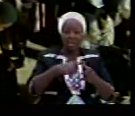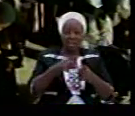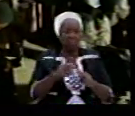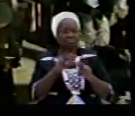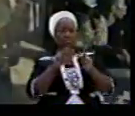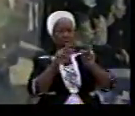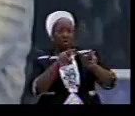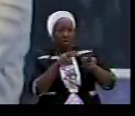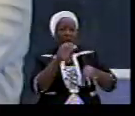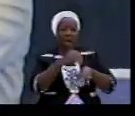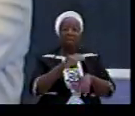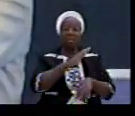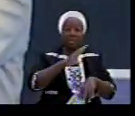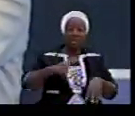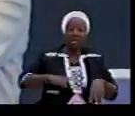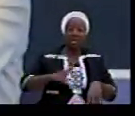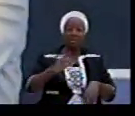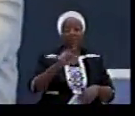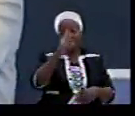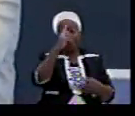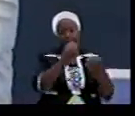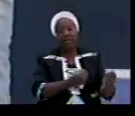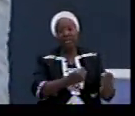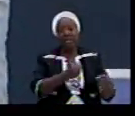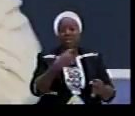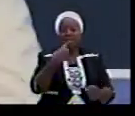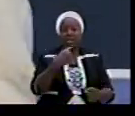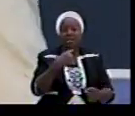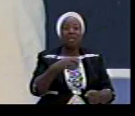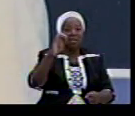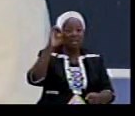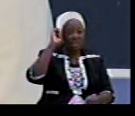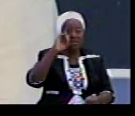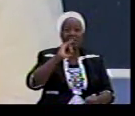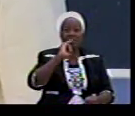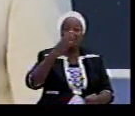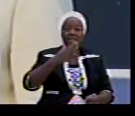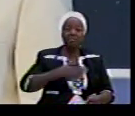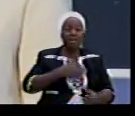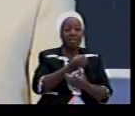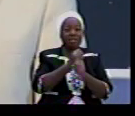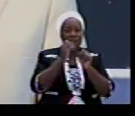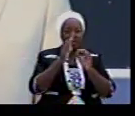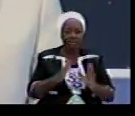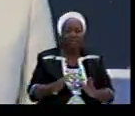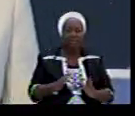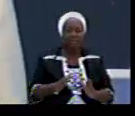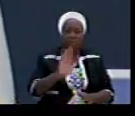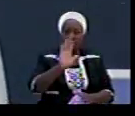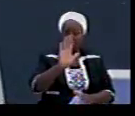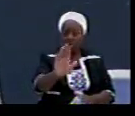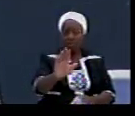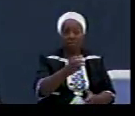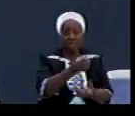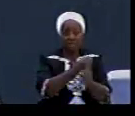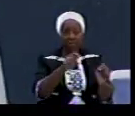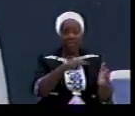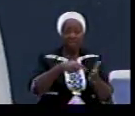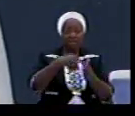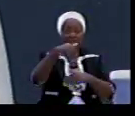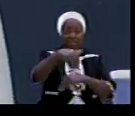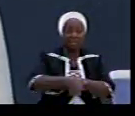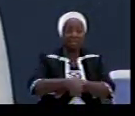of Christ by faith, saying, he is my Savior, your salvation tonight will